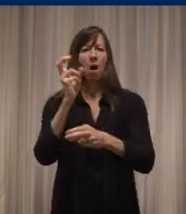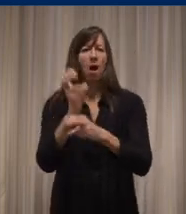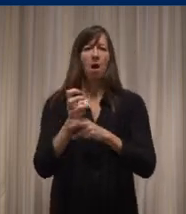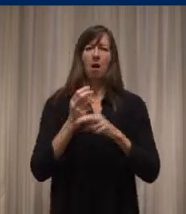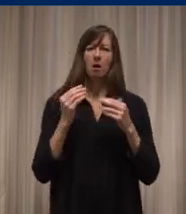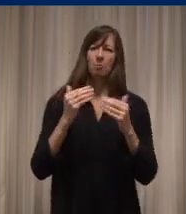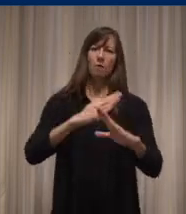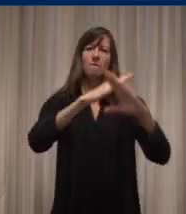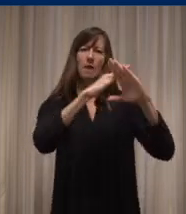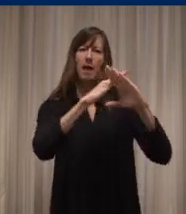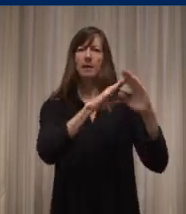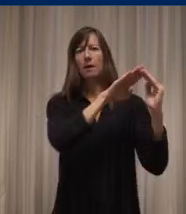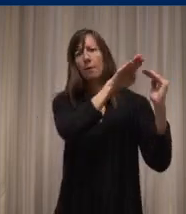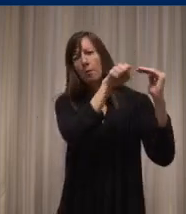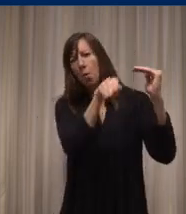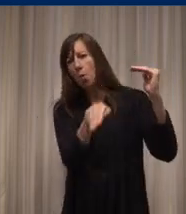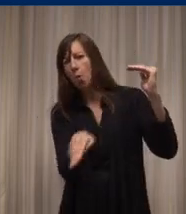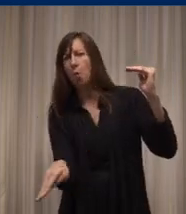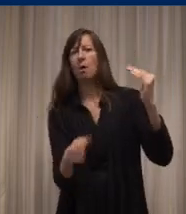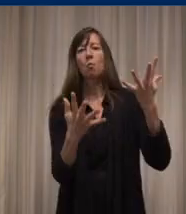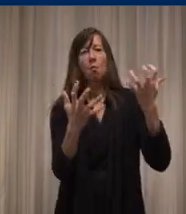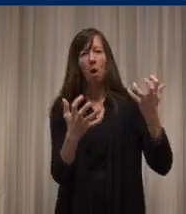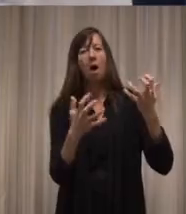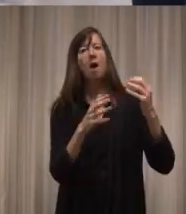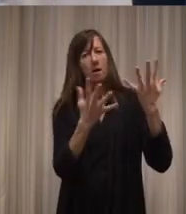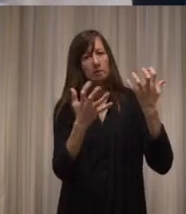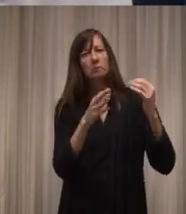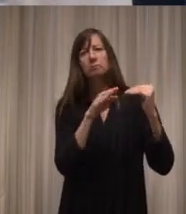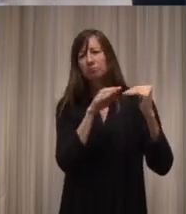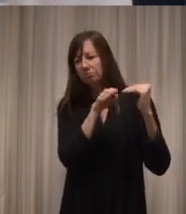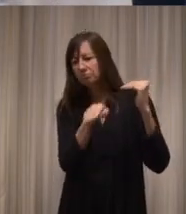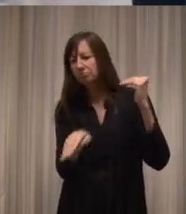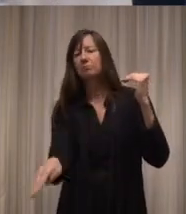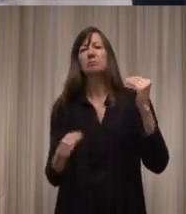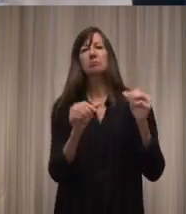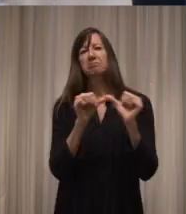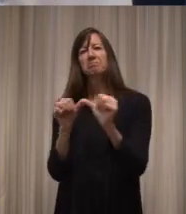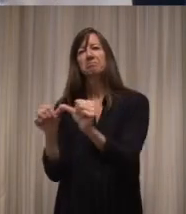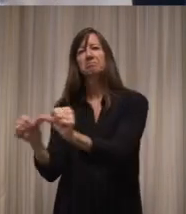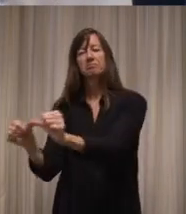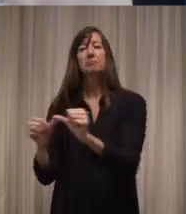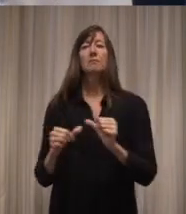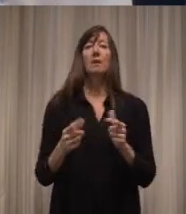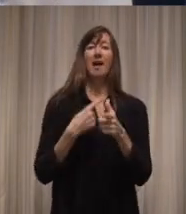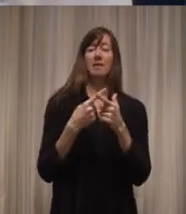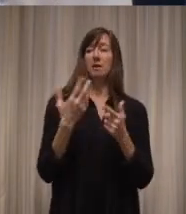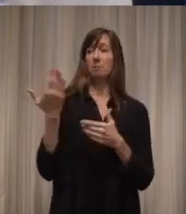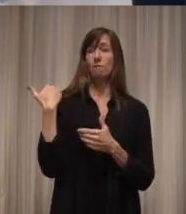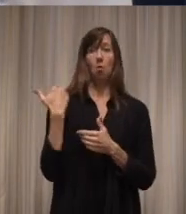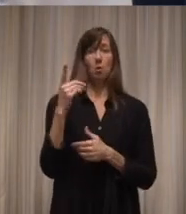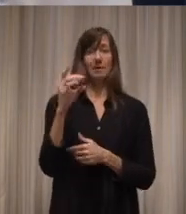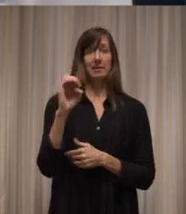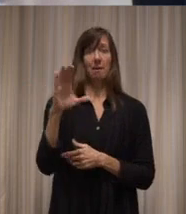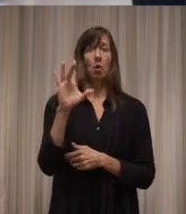well into this second wave, which is accelerating. And we're at this inflection point, and on December 8th, I put this graph up